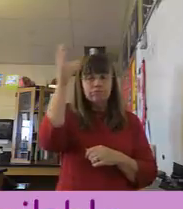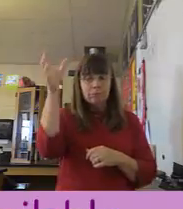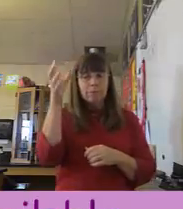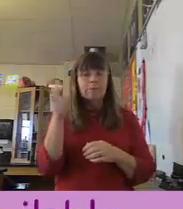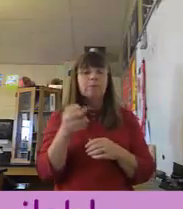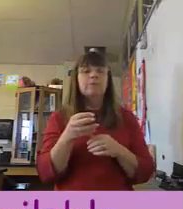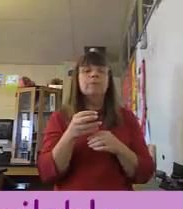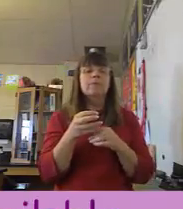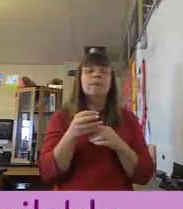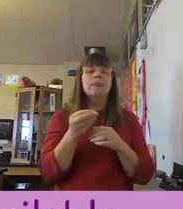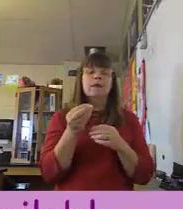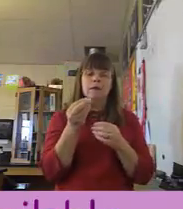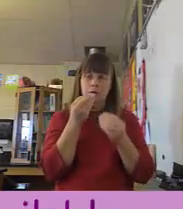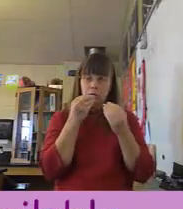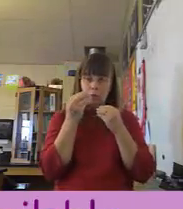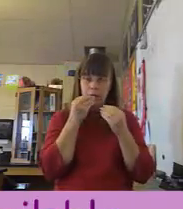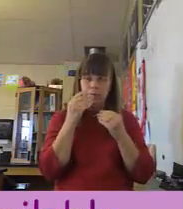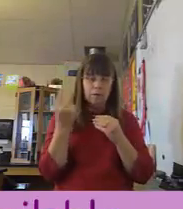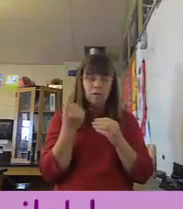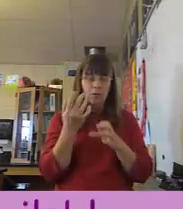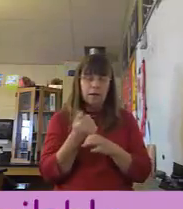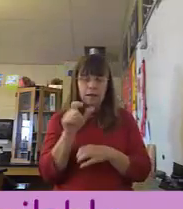gazelle's energy when they eat that gazelle.